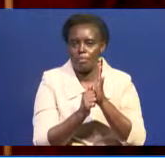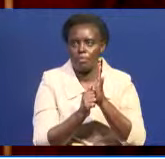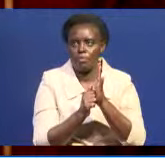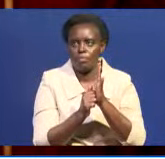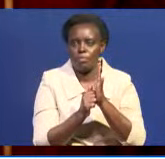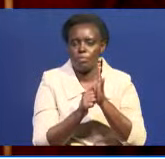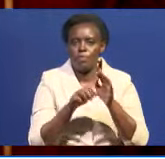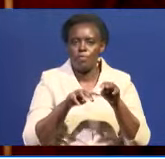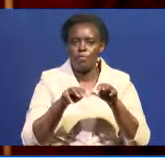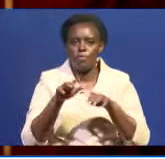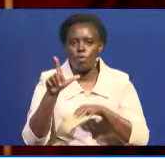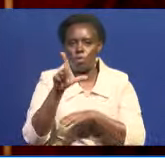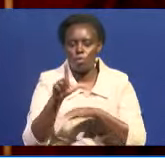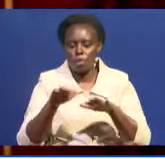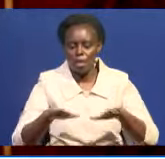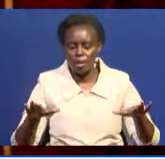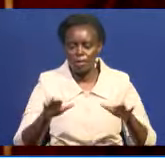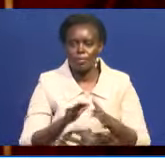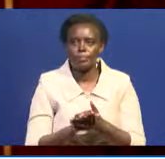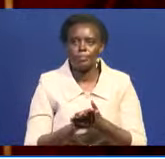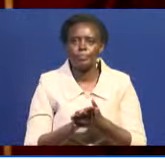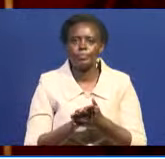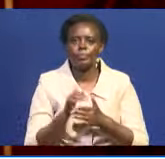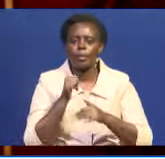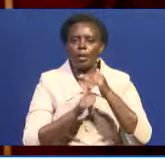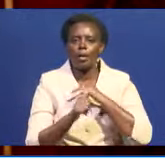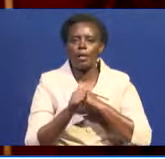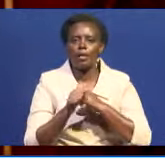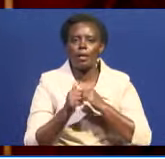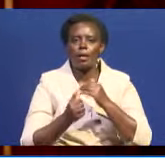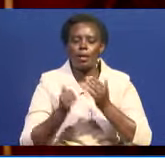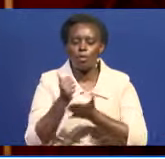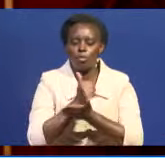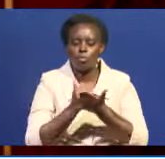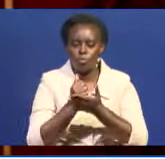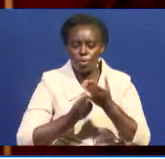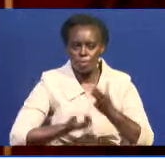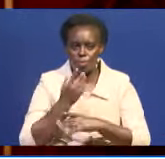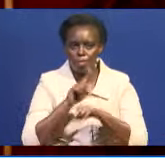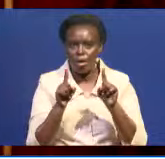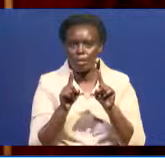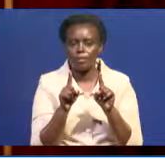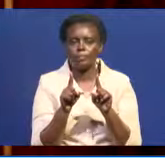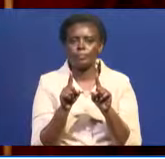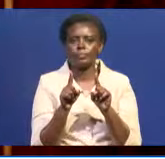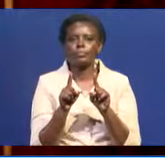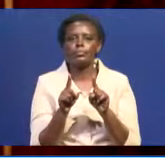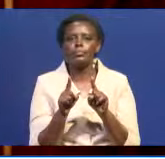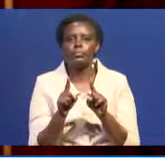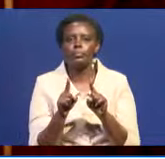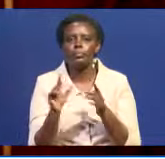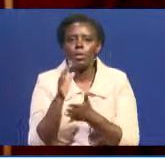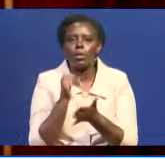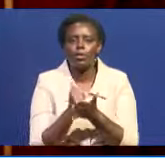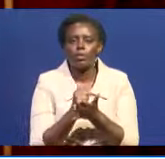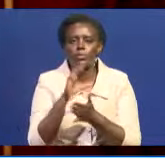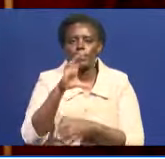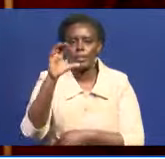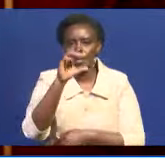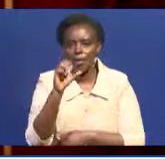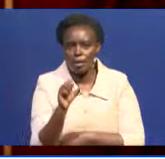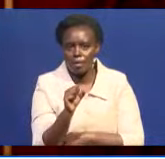geological data on land and coffee production. But however, the Office of the Cabinet